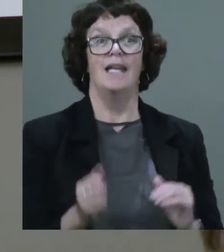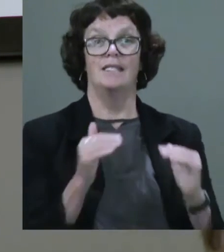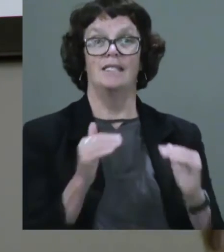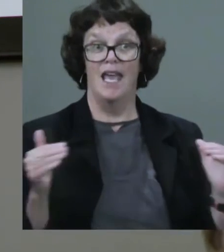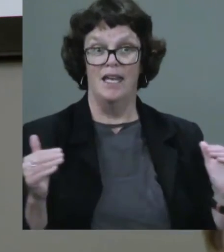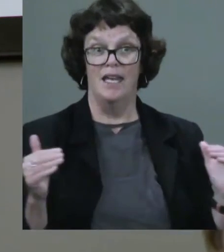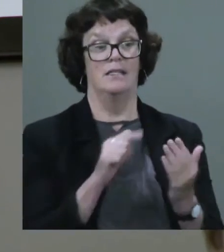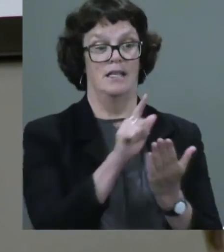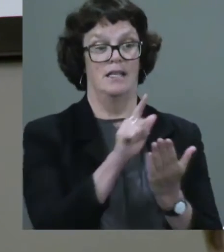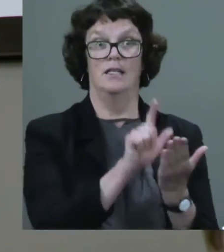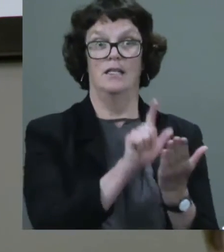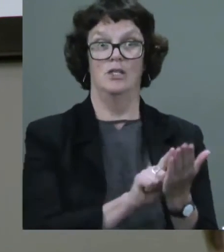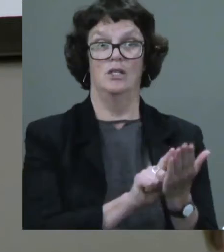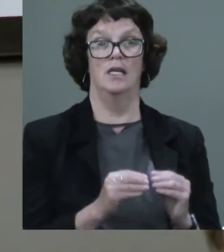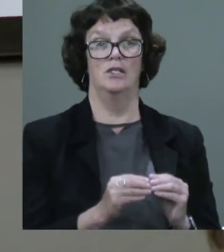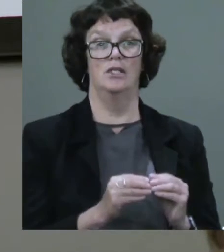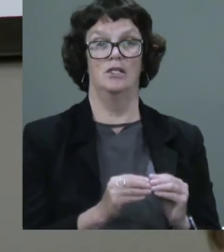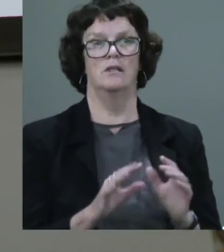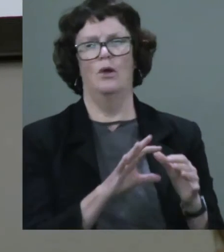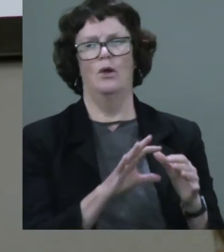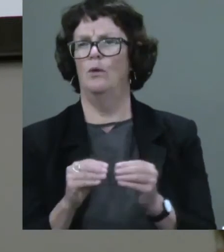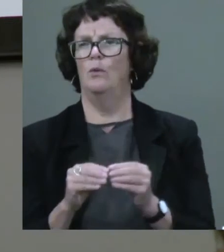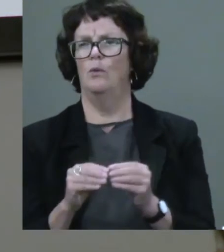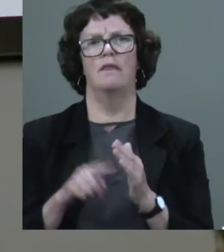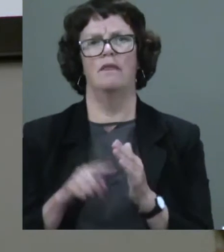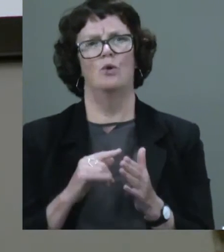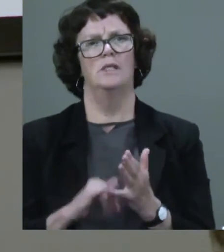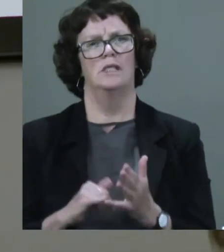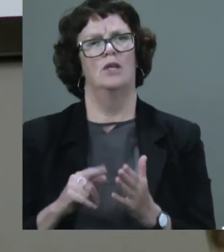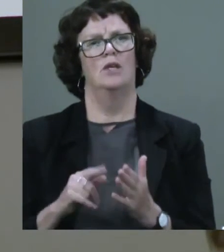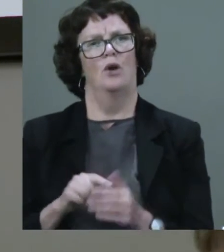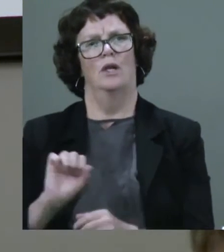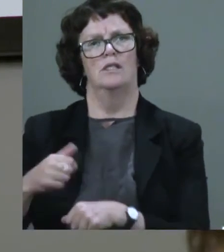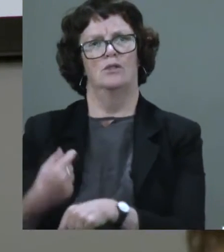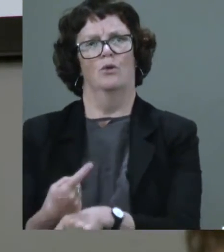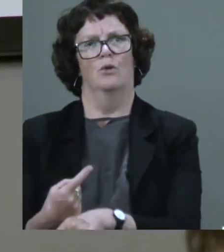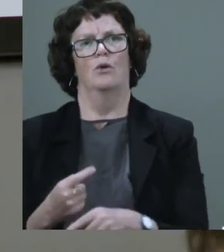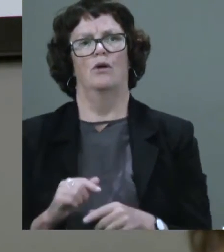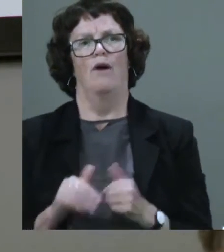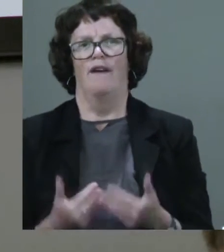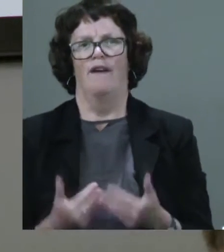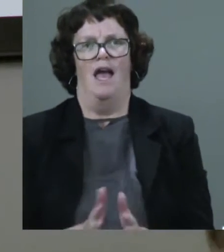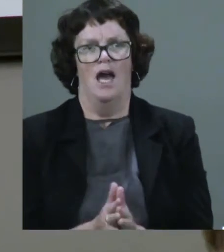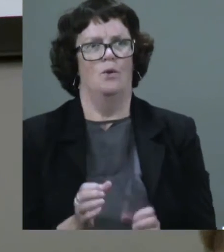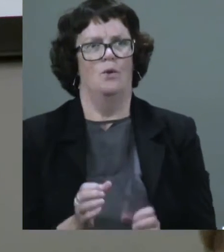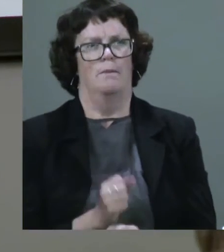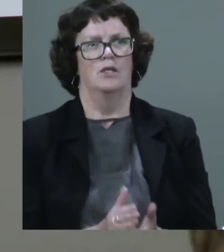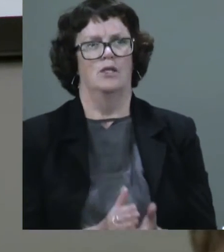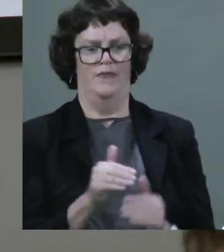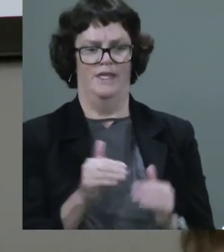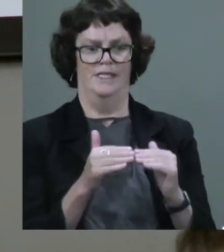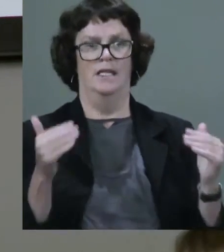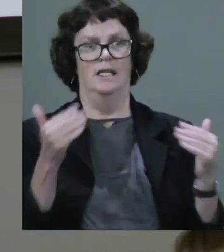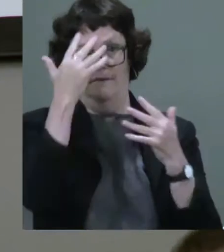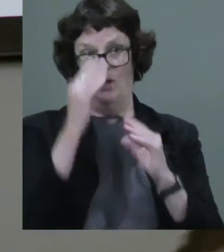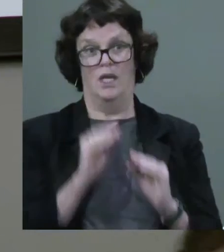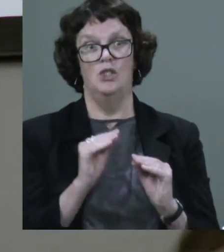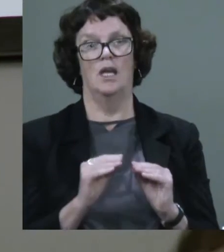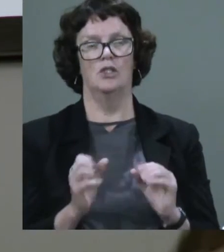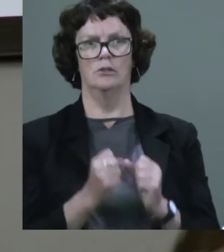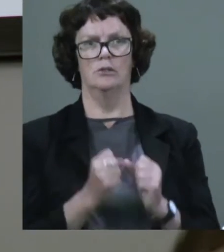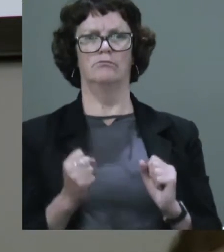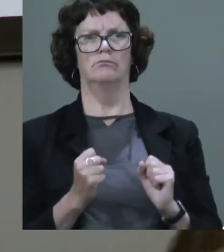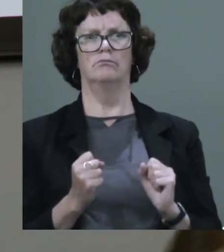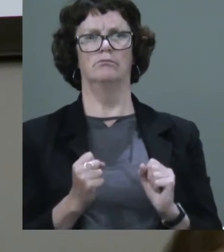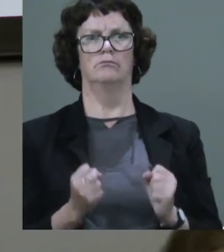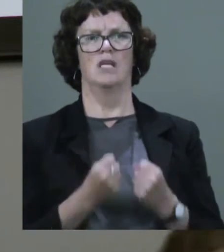sort of might have gone back to some of the stuff that Jordan was talking about, you know, like how do we reinvigorate the standards for education,